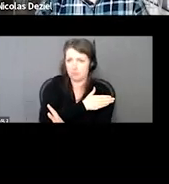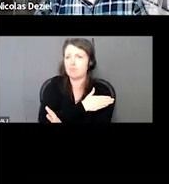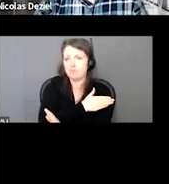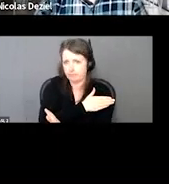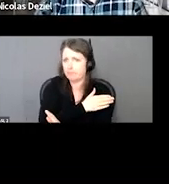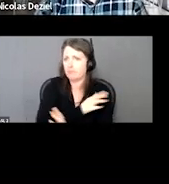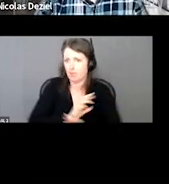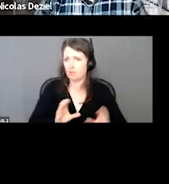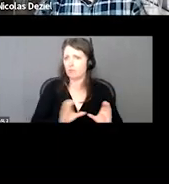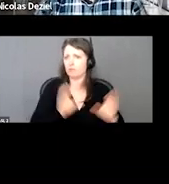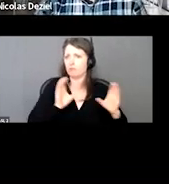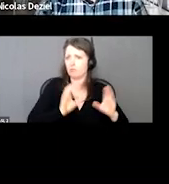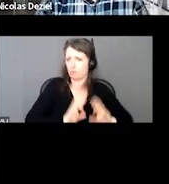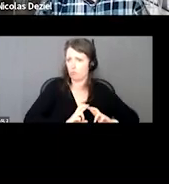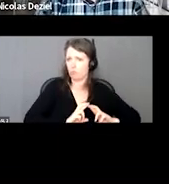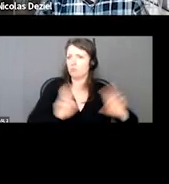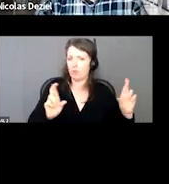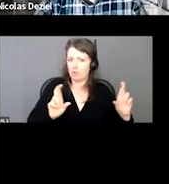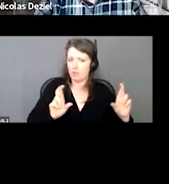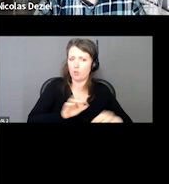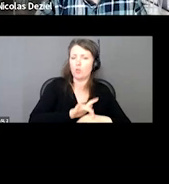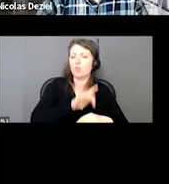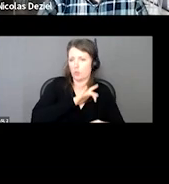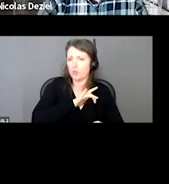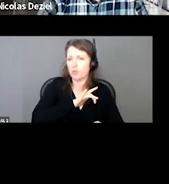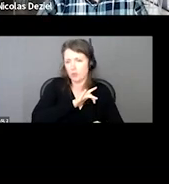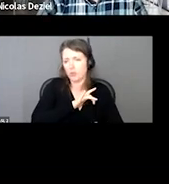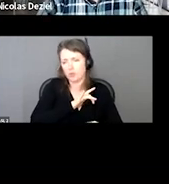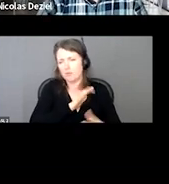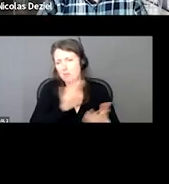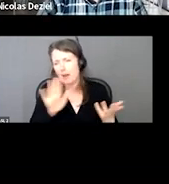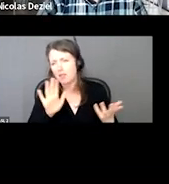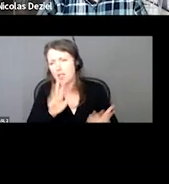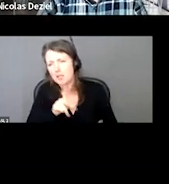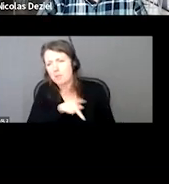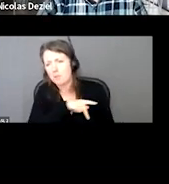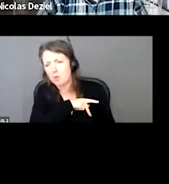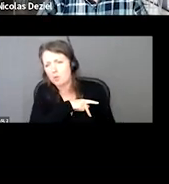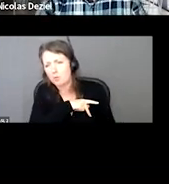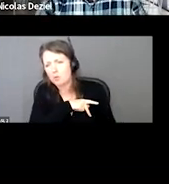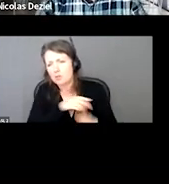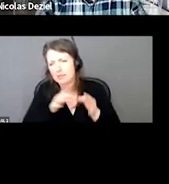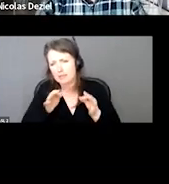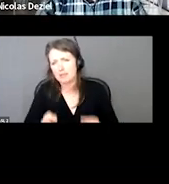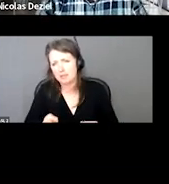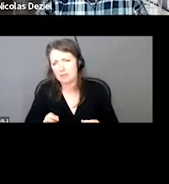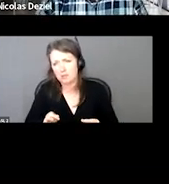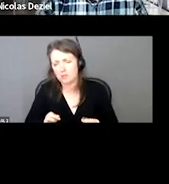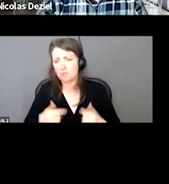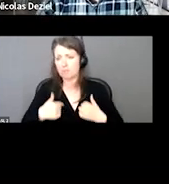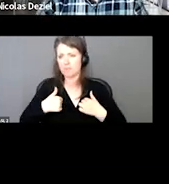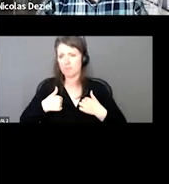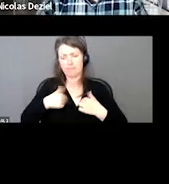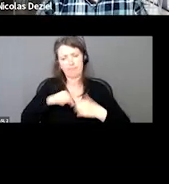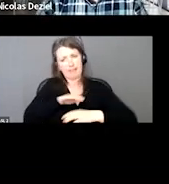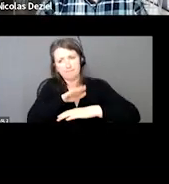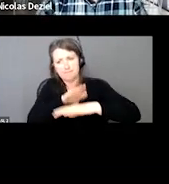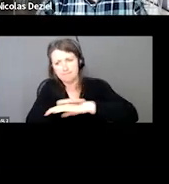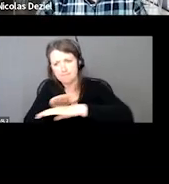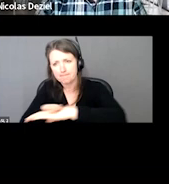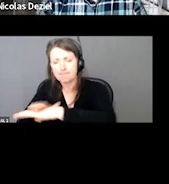late. So it's the personal decision. I'm really here to help you make an informed decision on that, but you're better